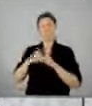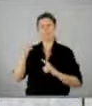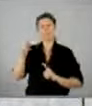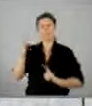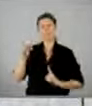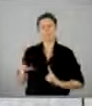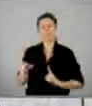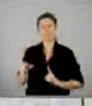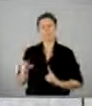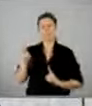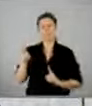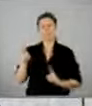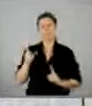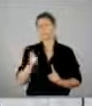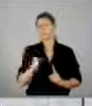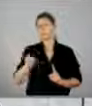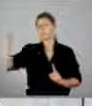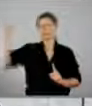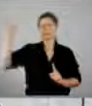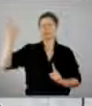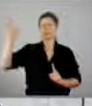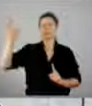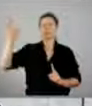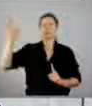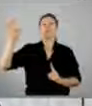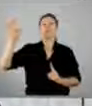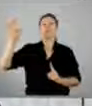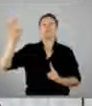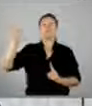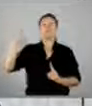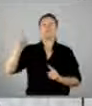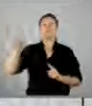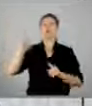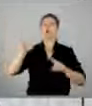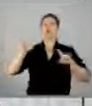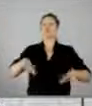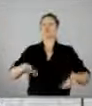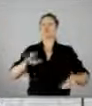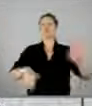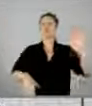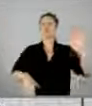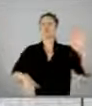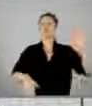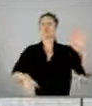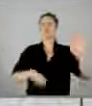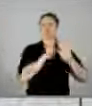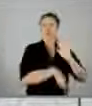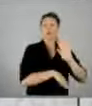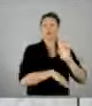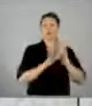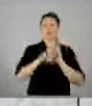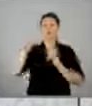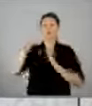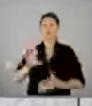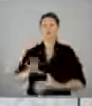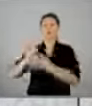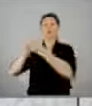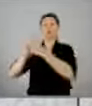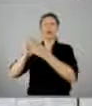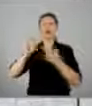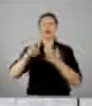by ISIS. Can you give us the background to that? And what assurances are you going to give Jacinda Ardern that